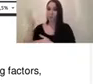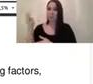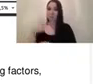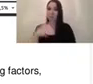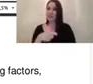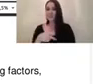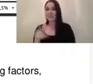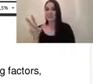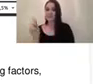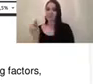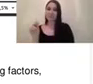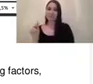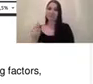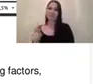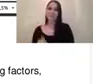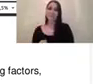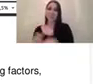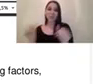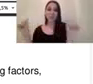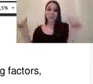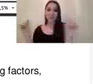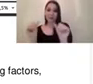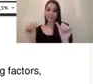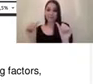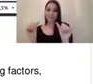of light and whatever. It's just